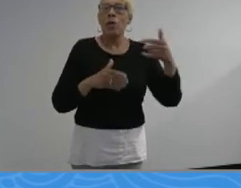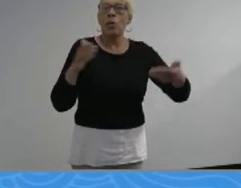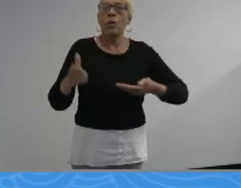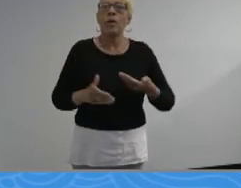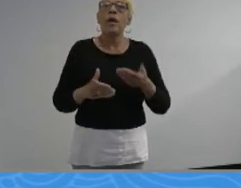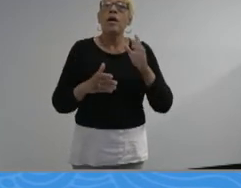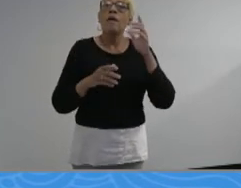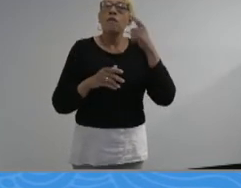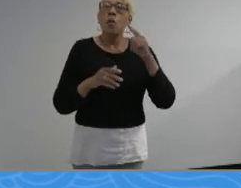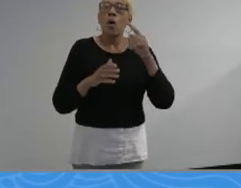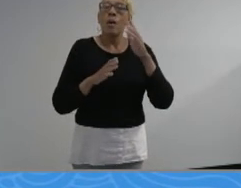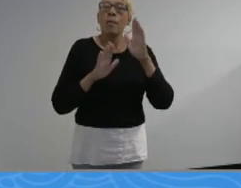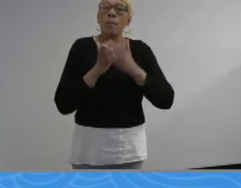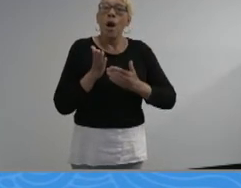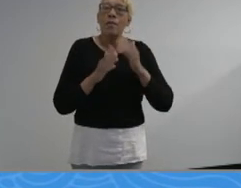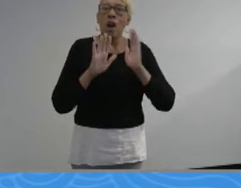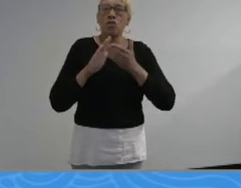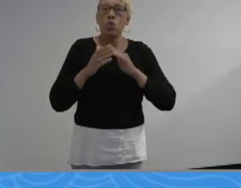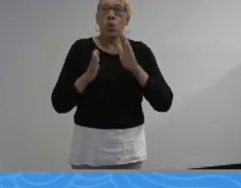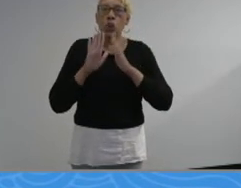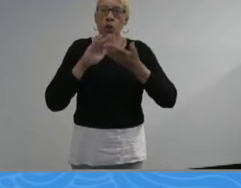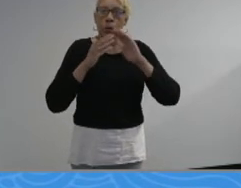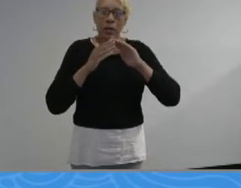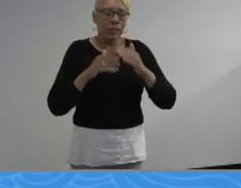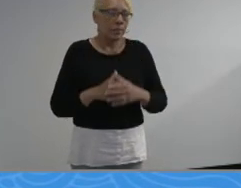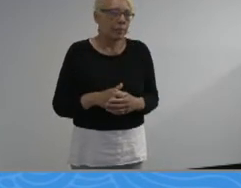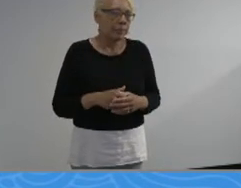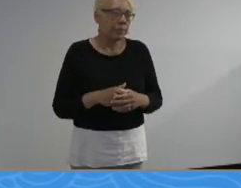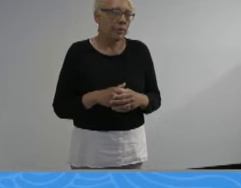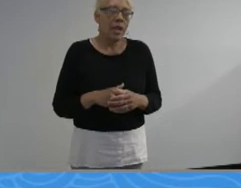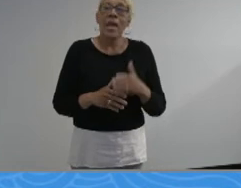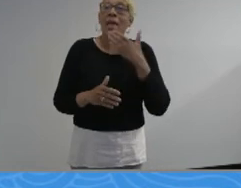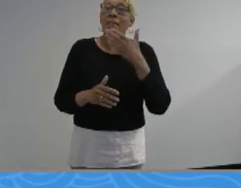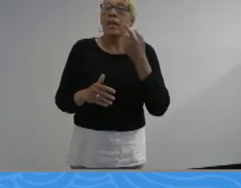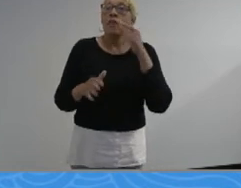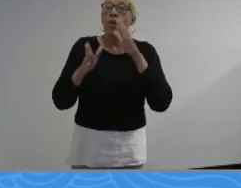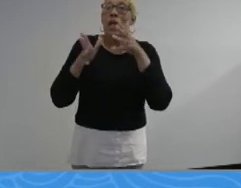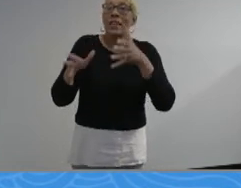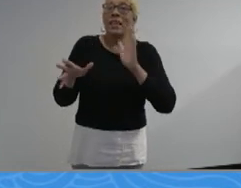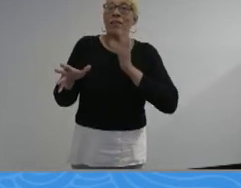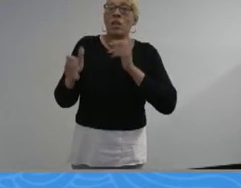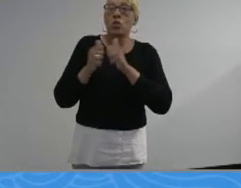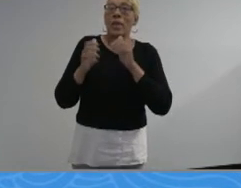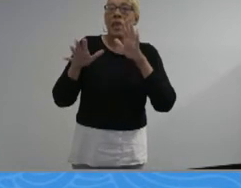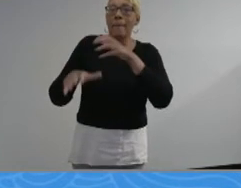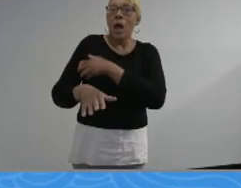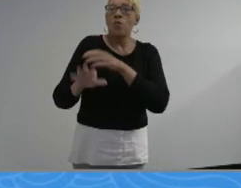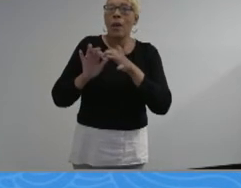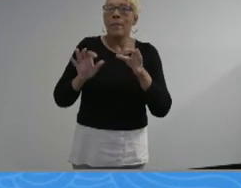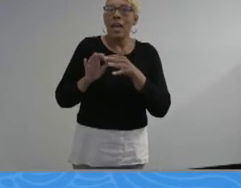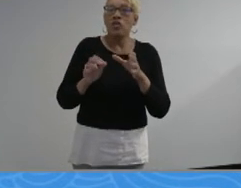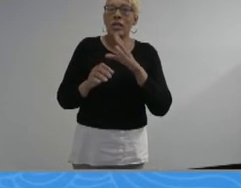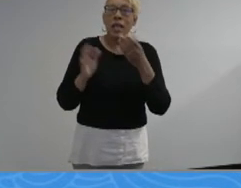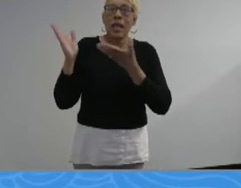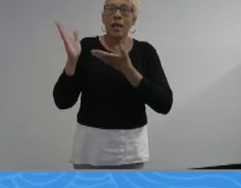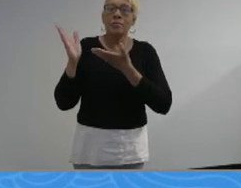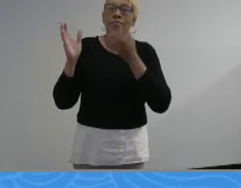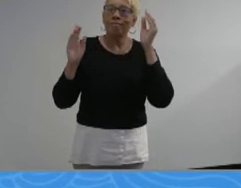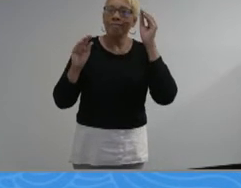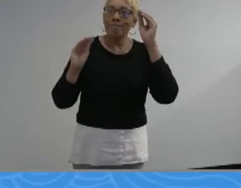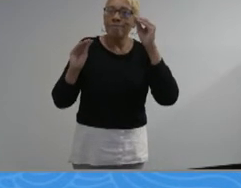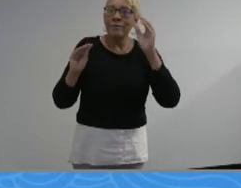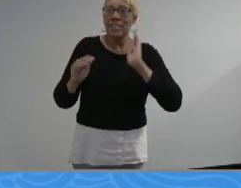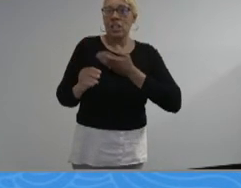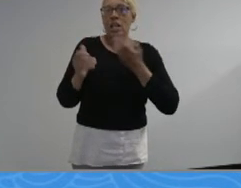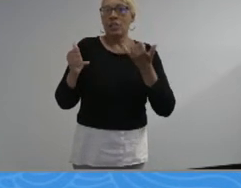a part of our school communities. Thank you for leaving us with that powerful message, Dr. Howard, and for taking us to school today and bringing